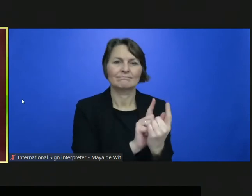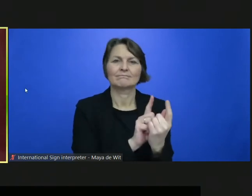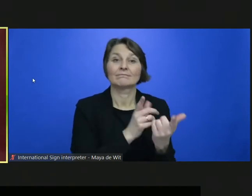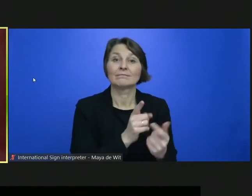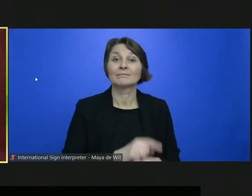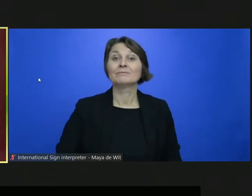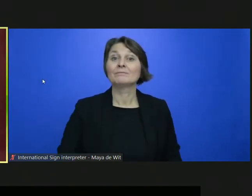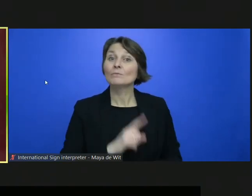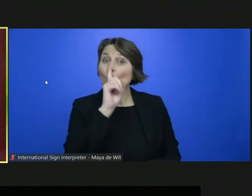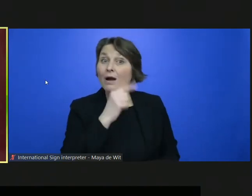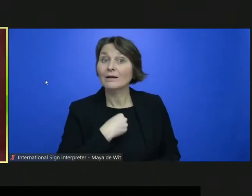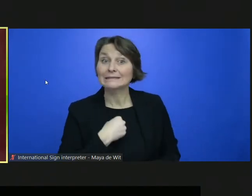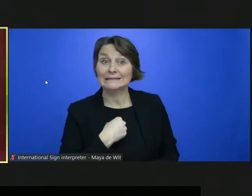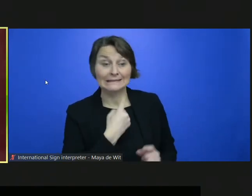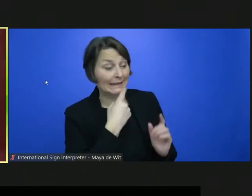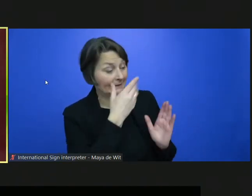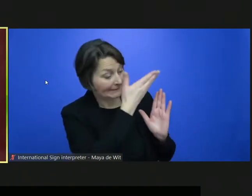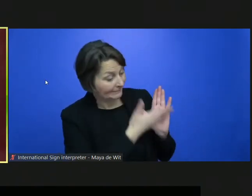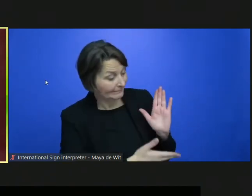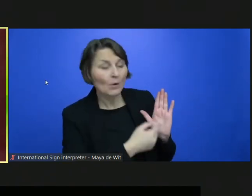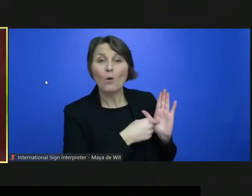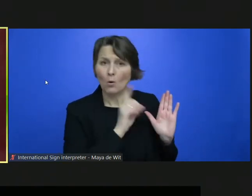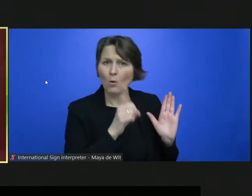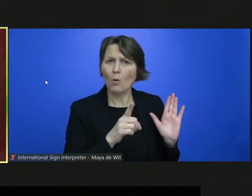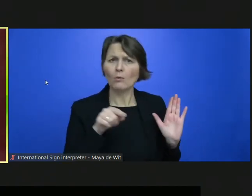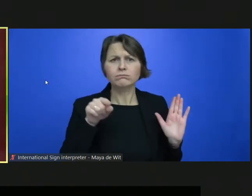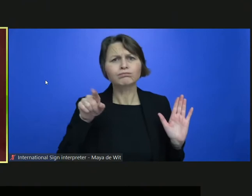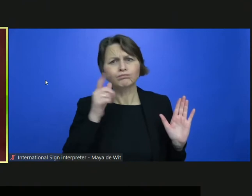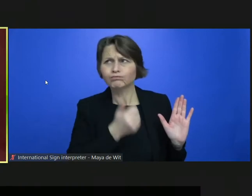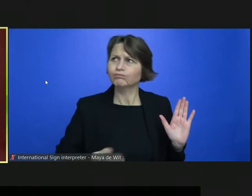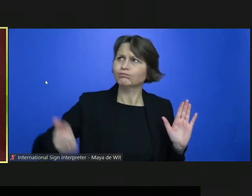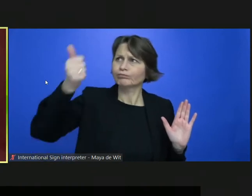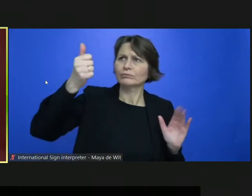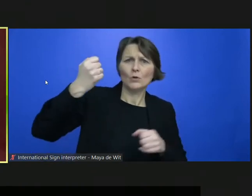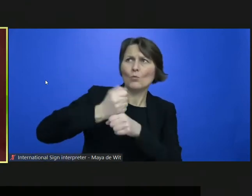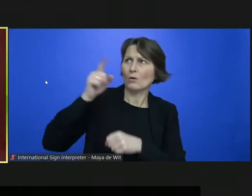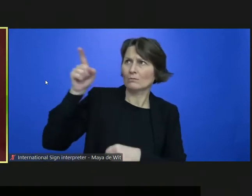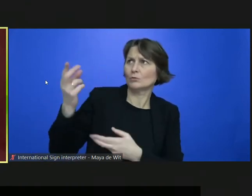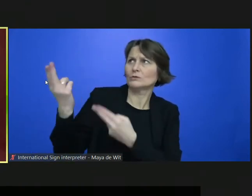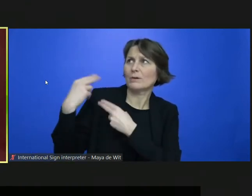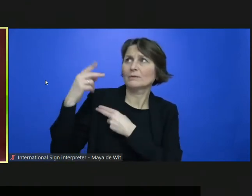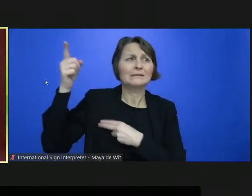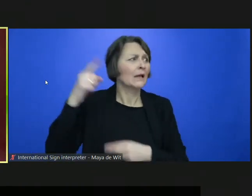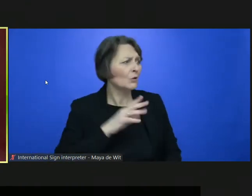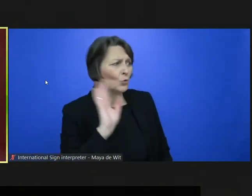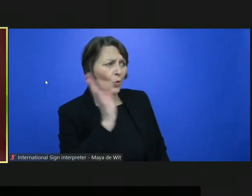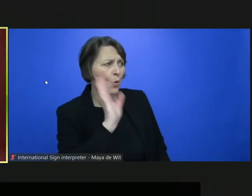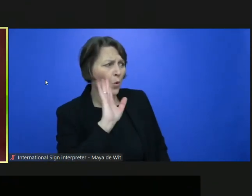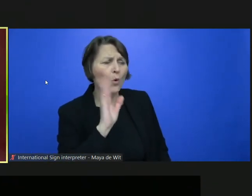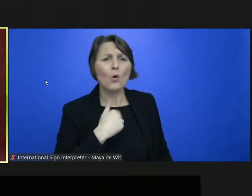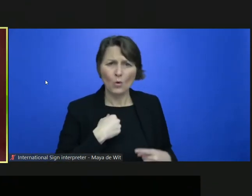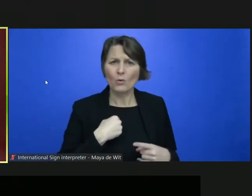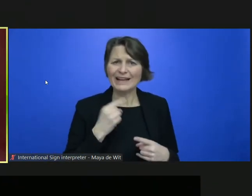law. And then the employer says, but our supplier tells us that this inflexible process is unbiased precisely because it is